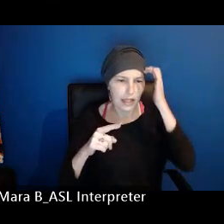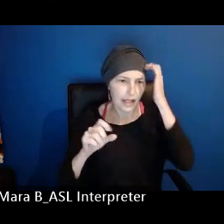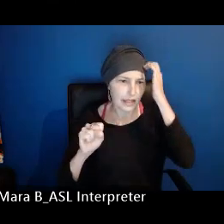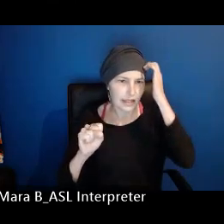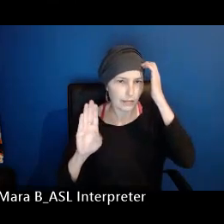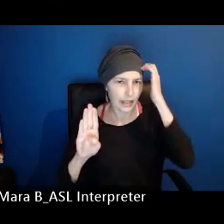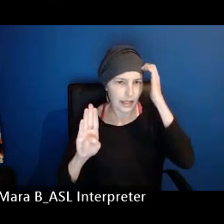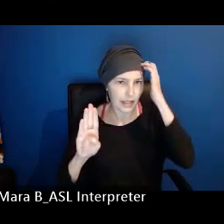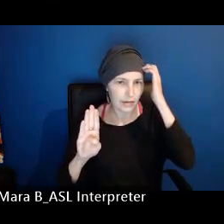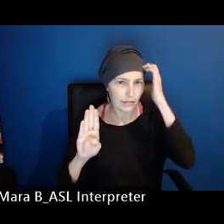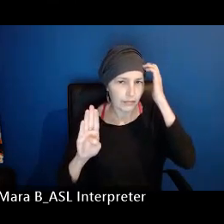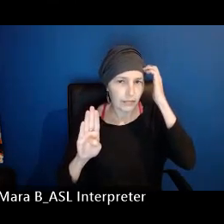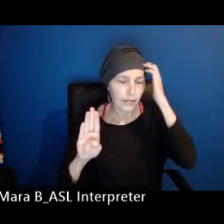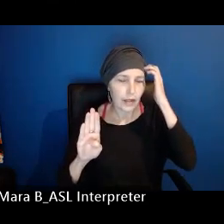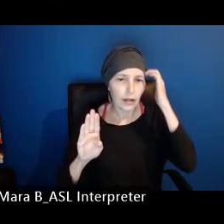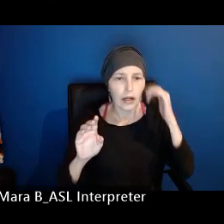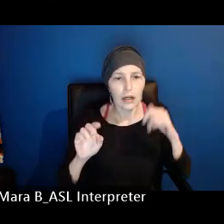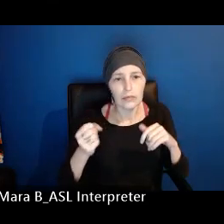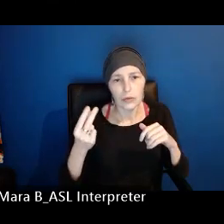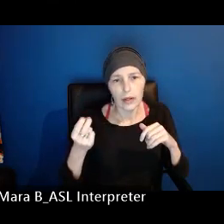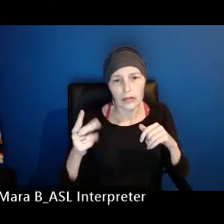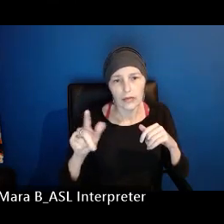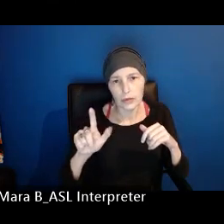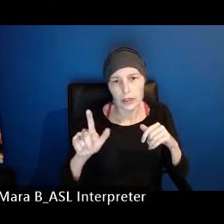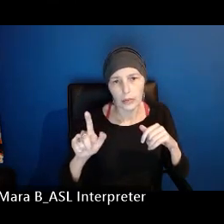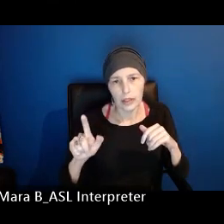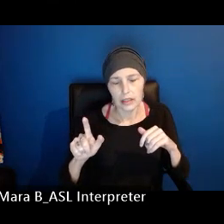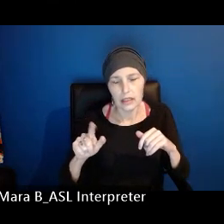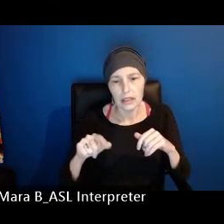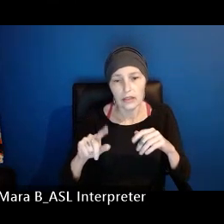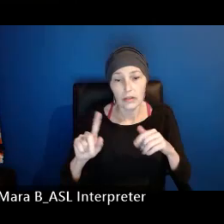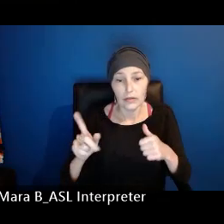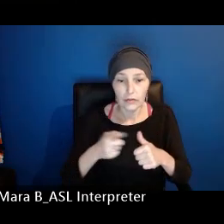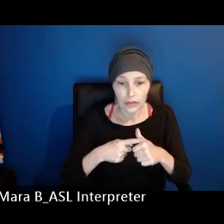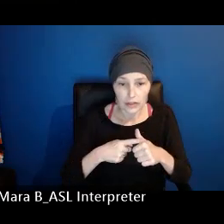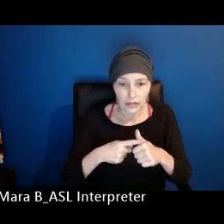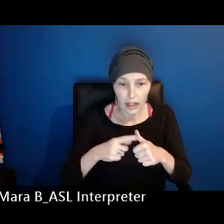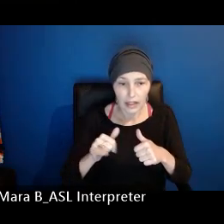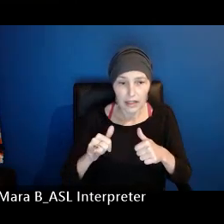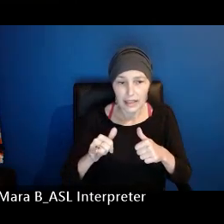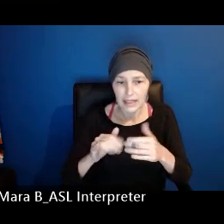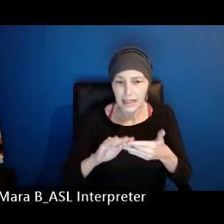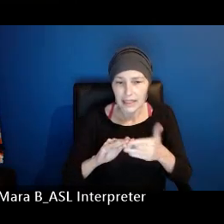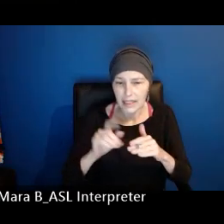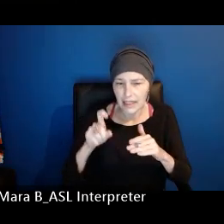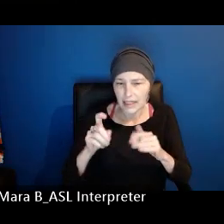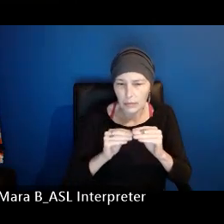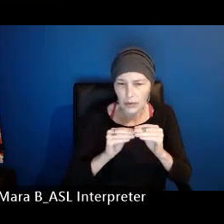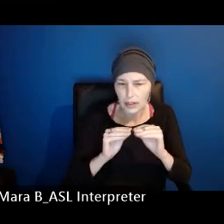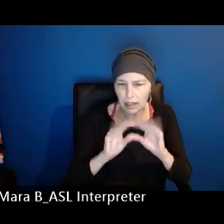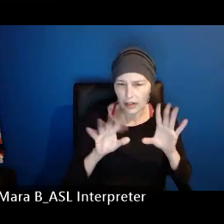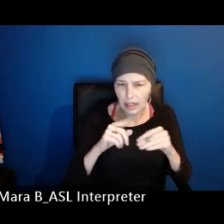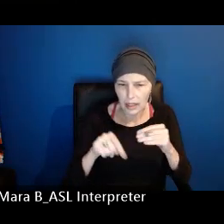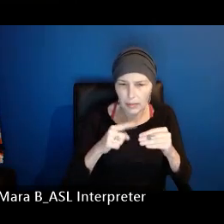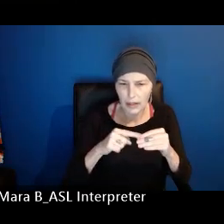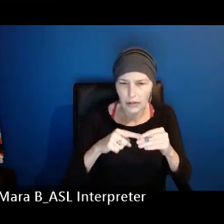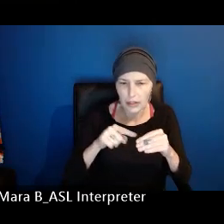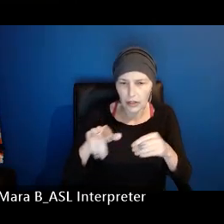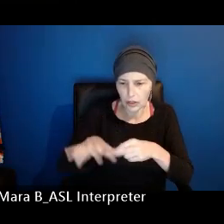and decarbonization zones. The city, first of all, needs clarity on how decarbonization zones will be